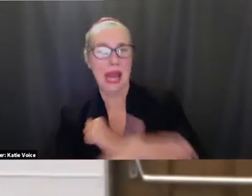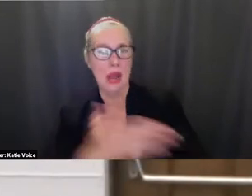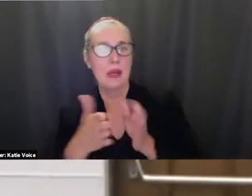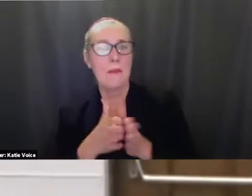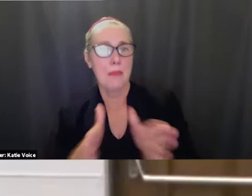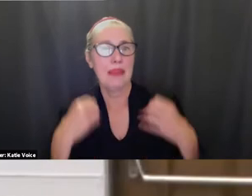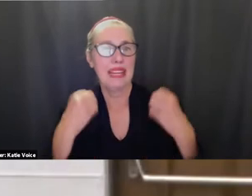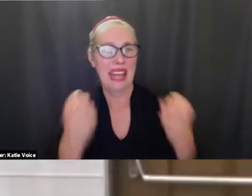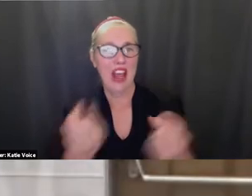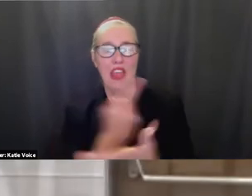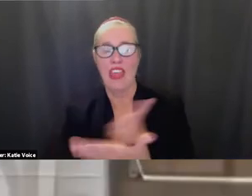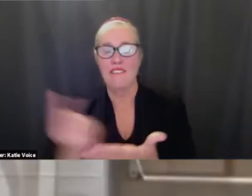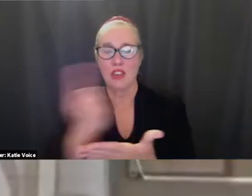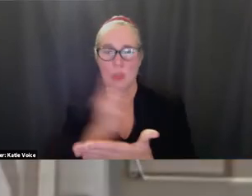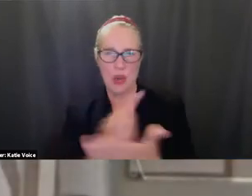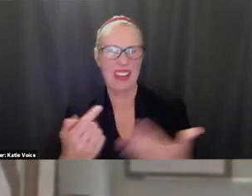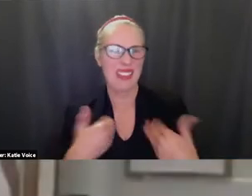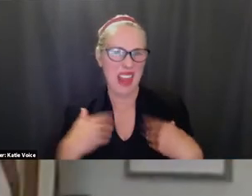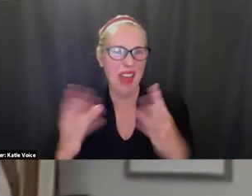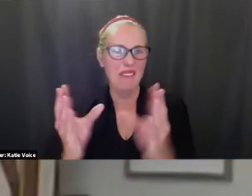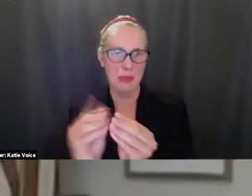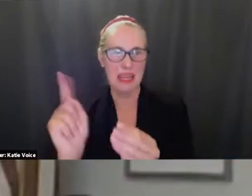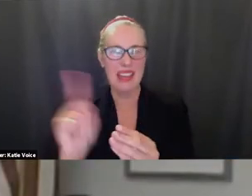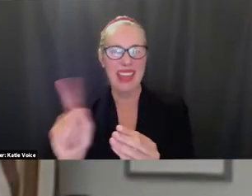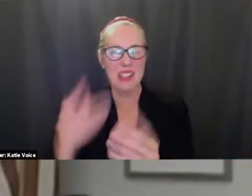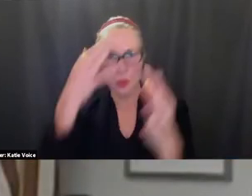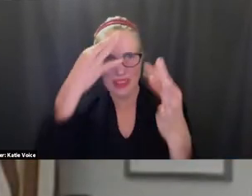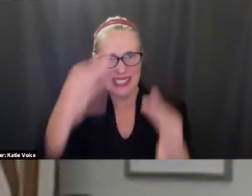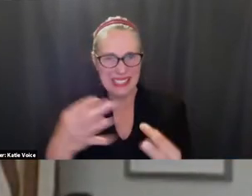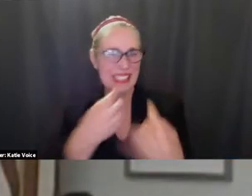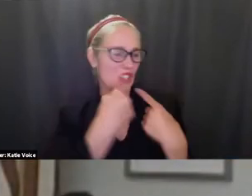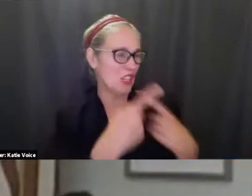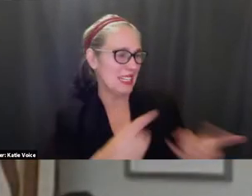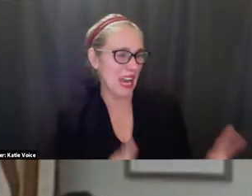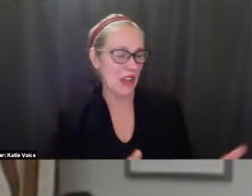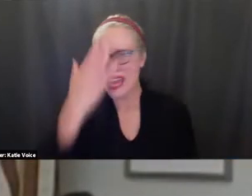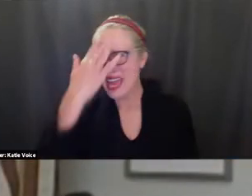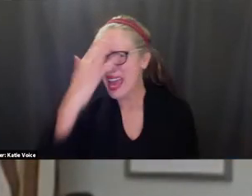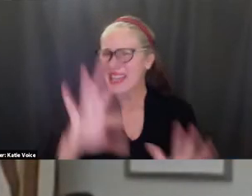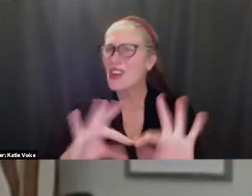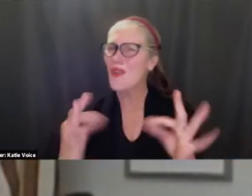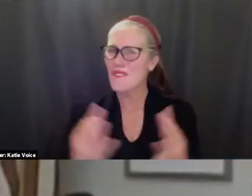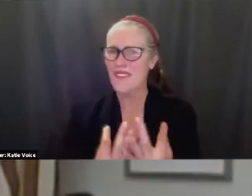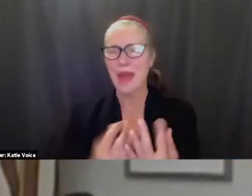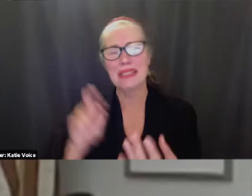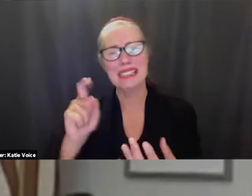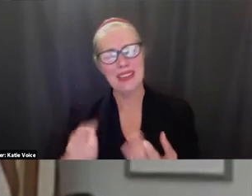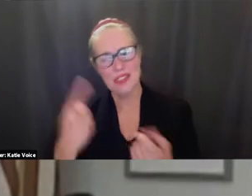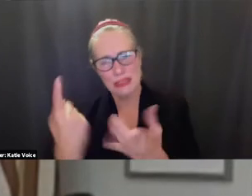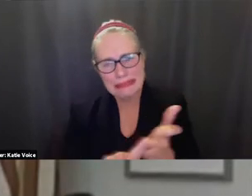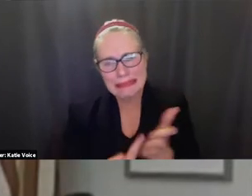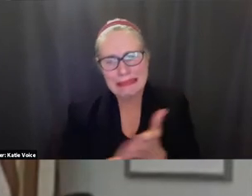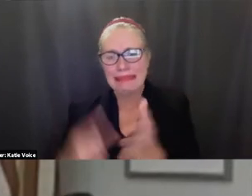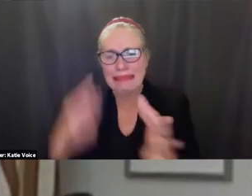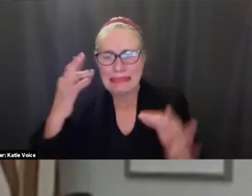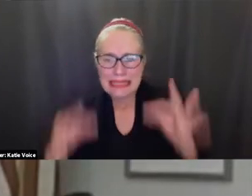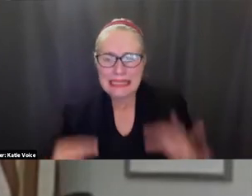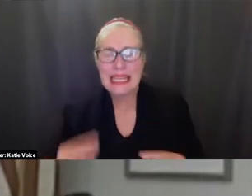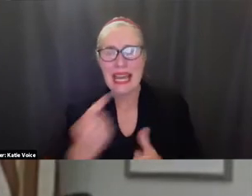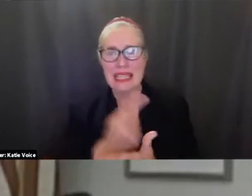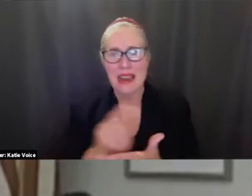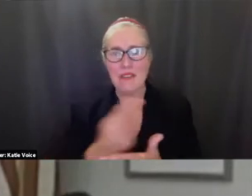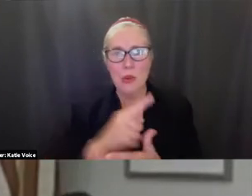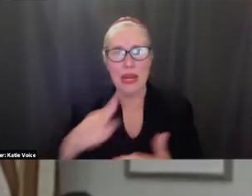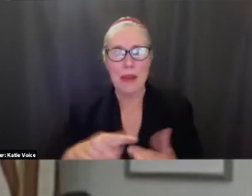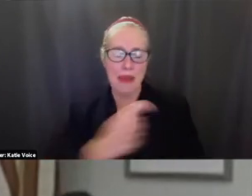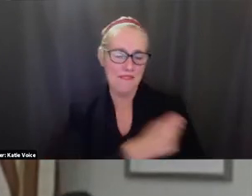the decision that families are facing every day about vaccinating their children that you know i continue to read as much as i can about